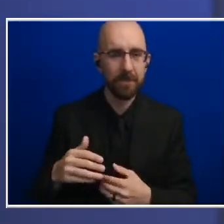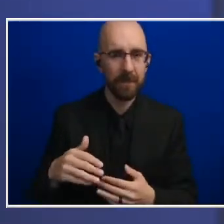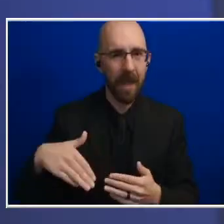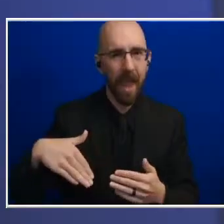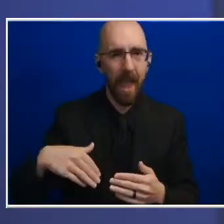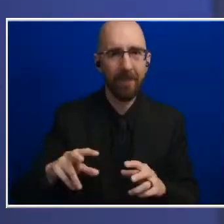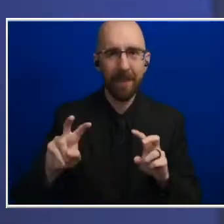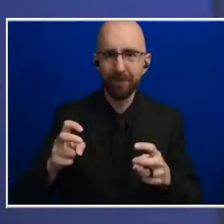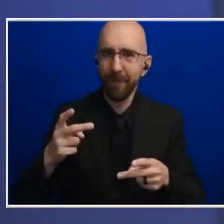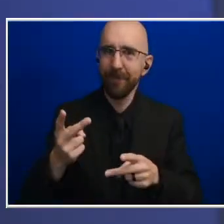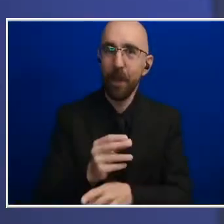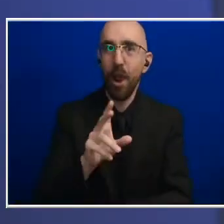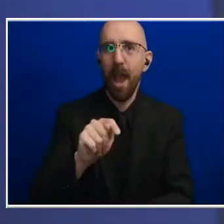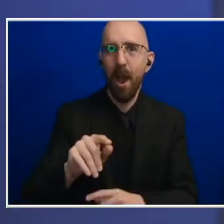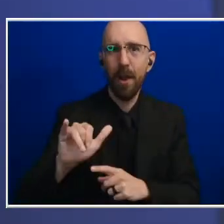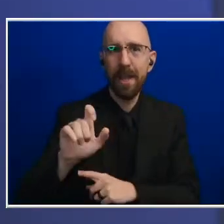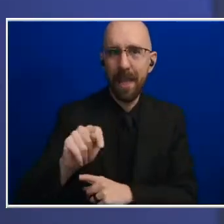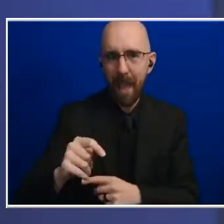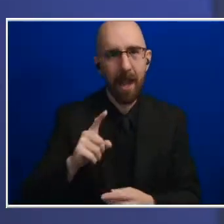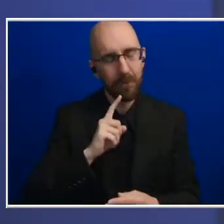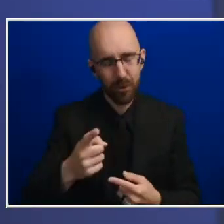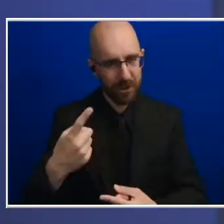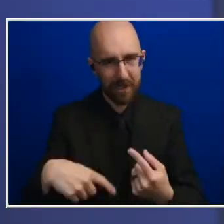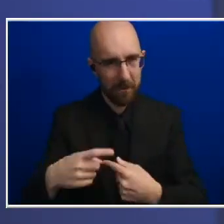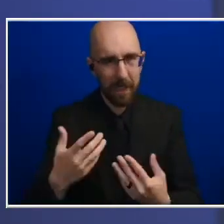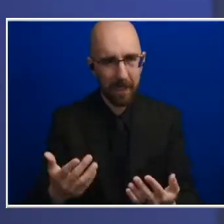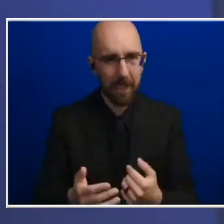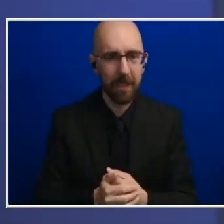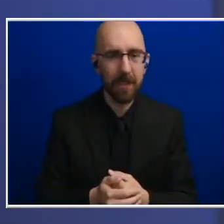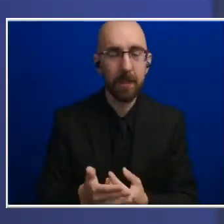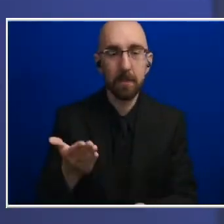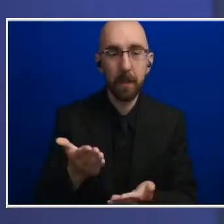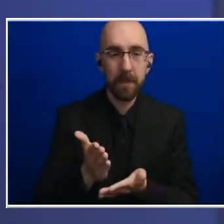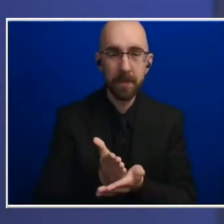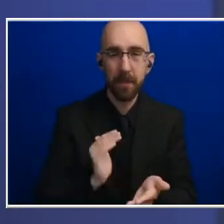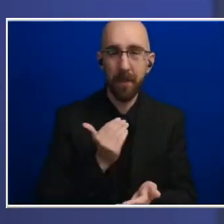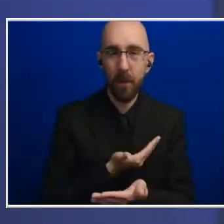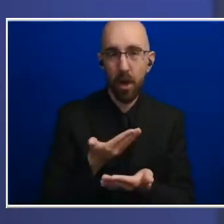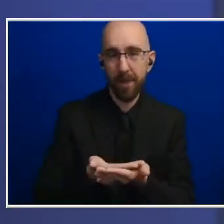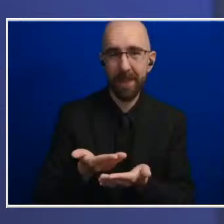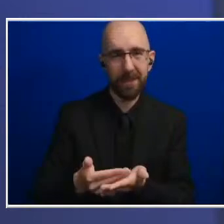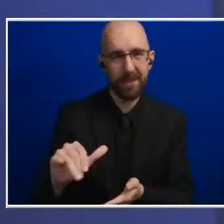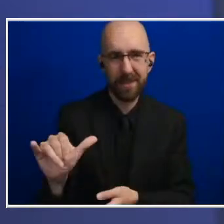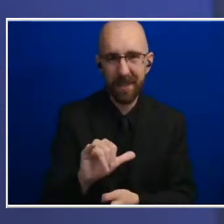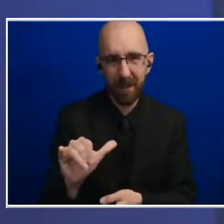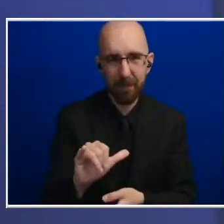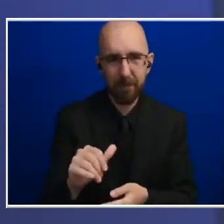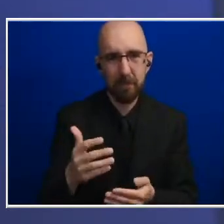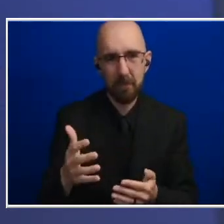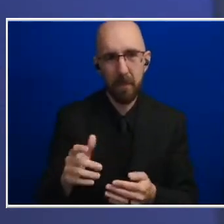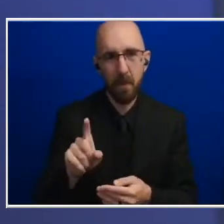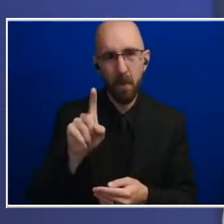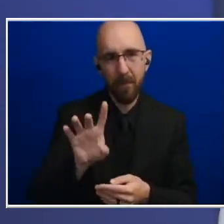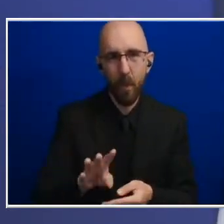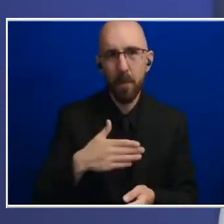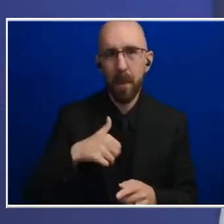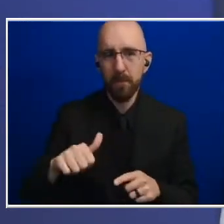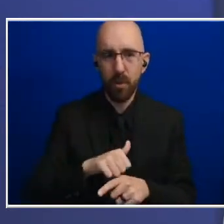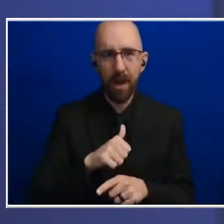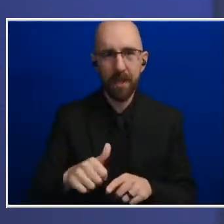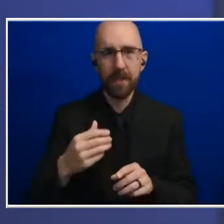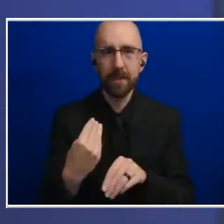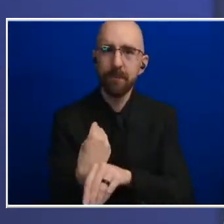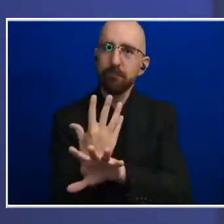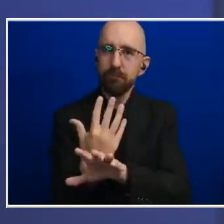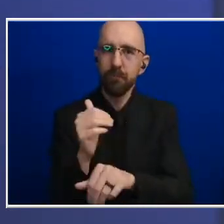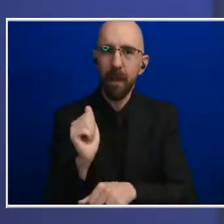sure it's coming. And so probably some of our things are the same. About a quarter of my practice is telehealth, so I can see a lot and do a lot and